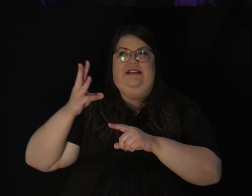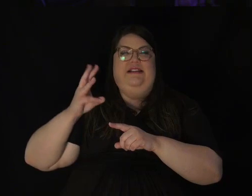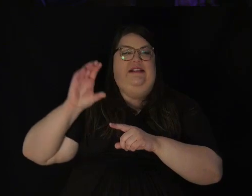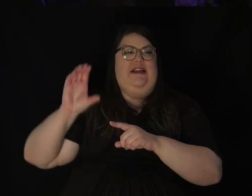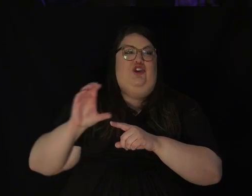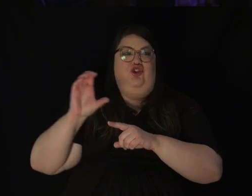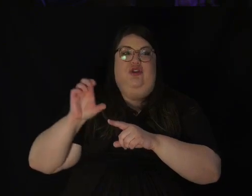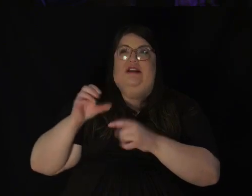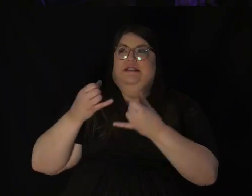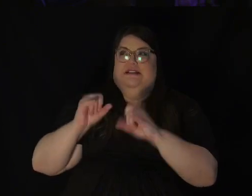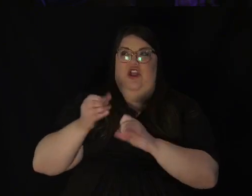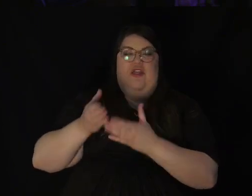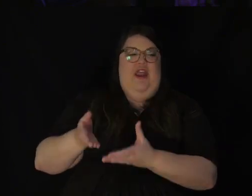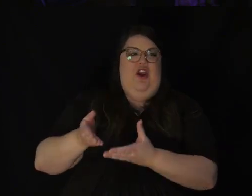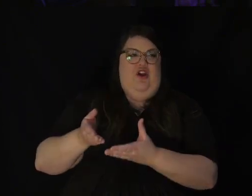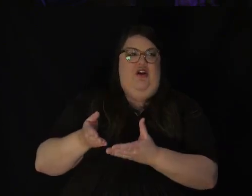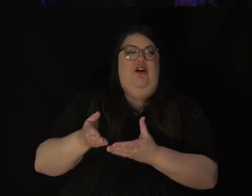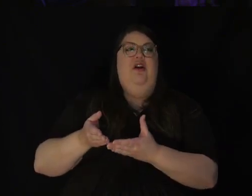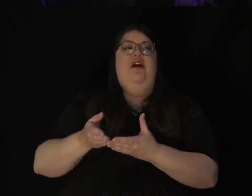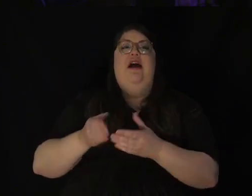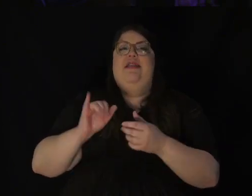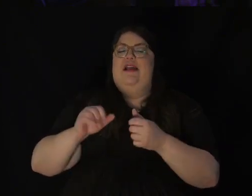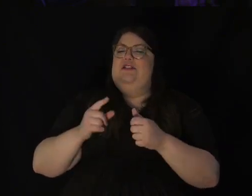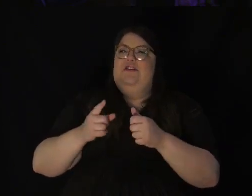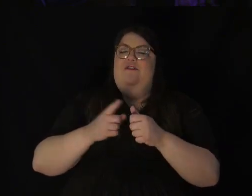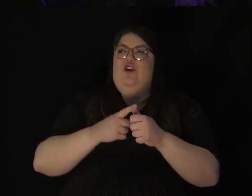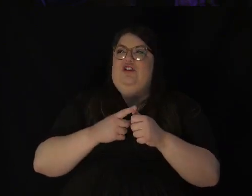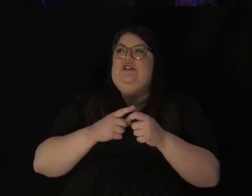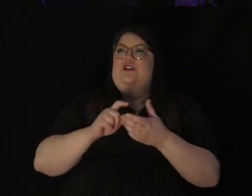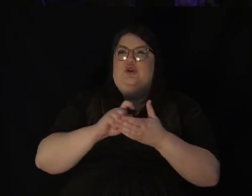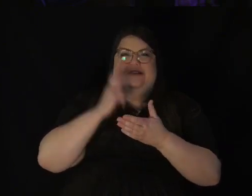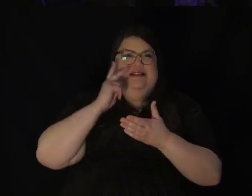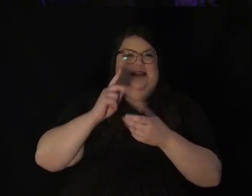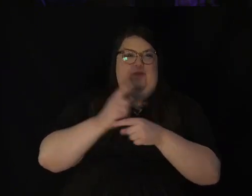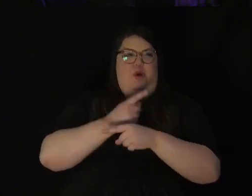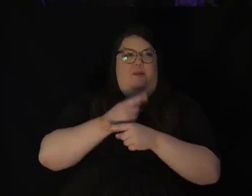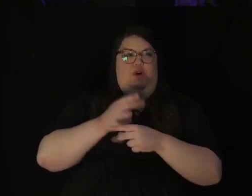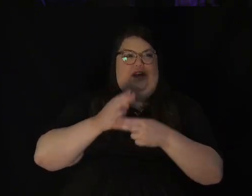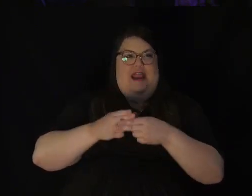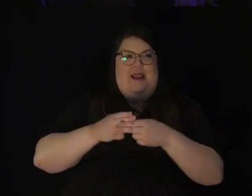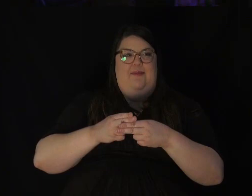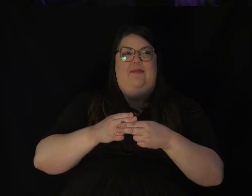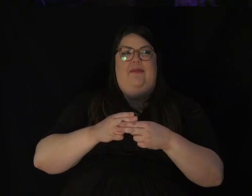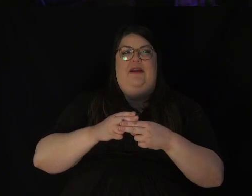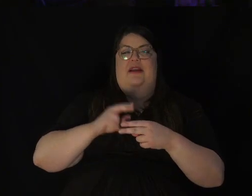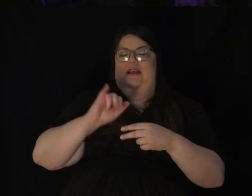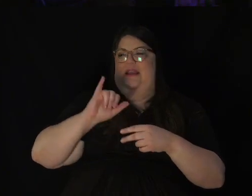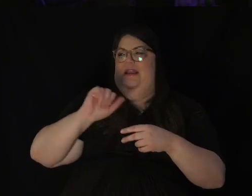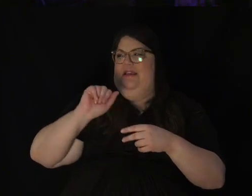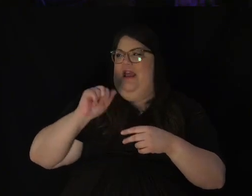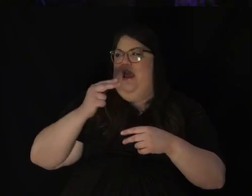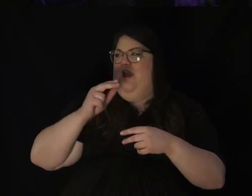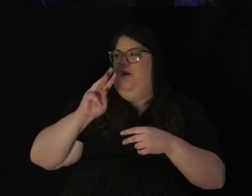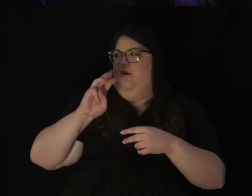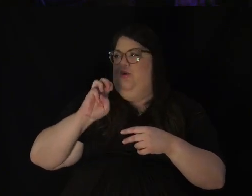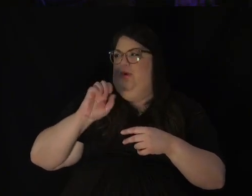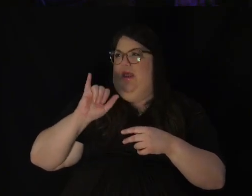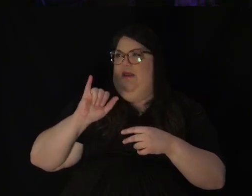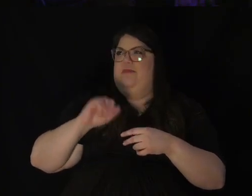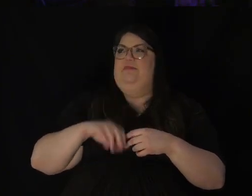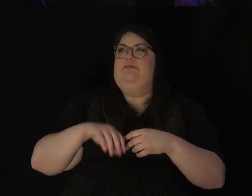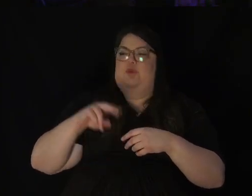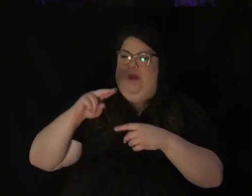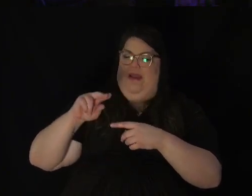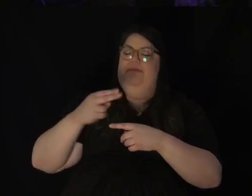God of Israel, where they see his proper name written on here that was found. It's currently actually in